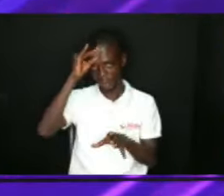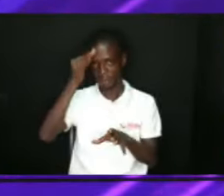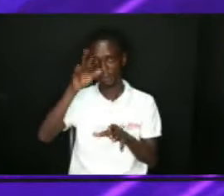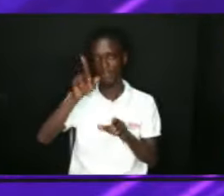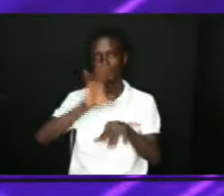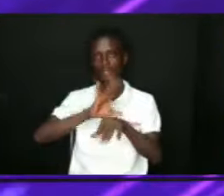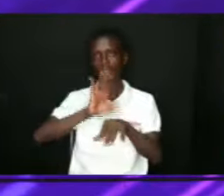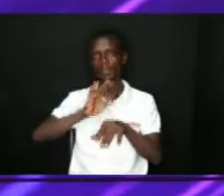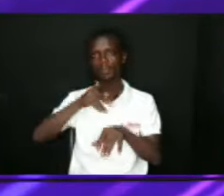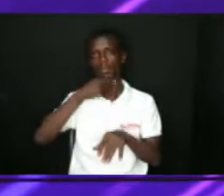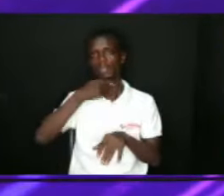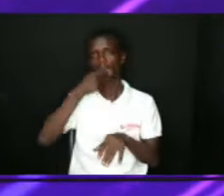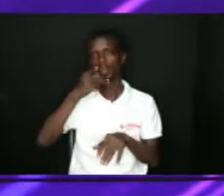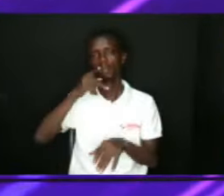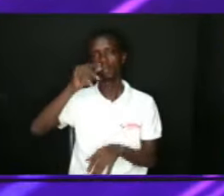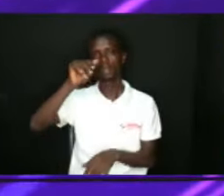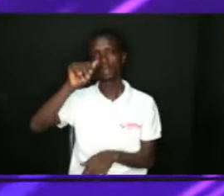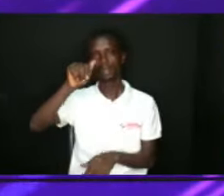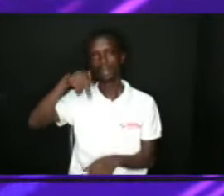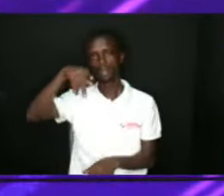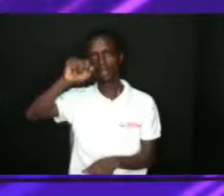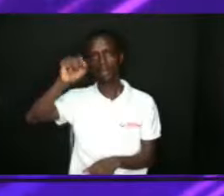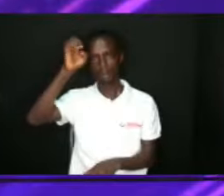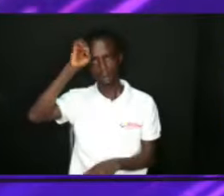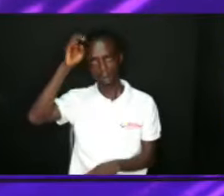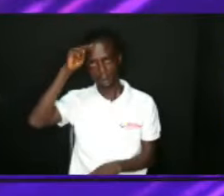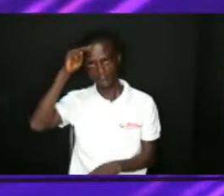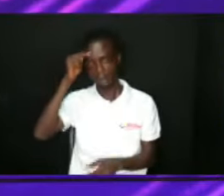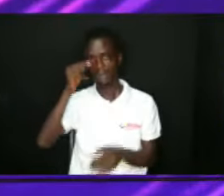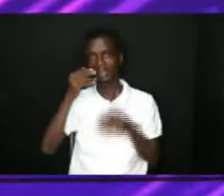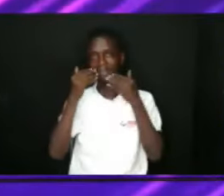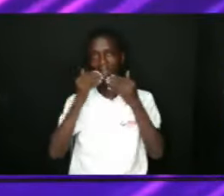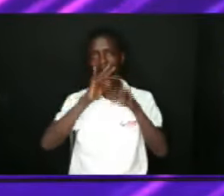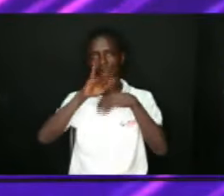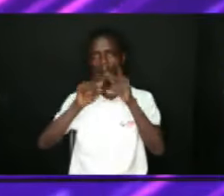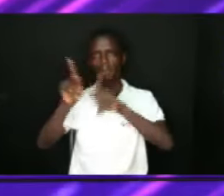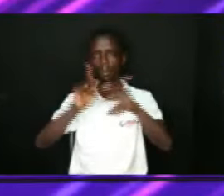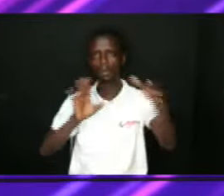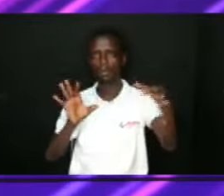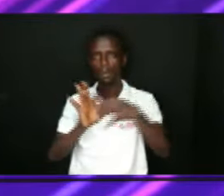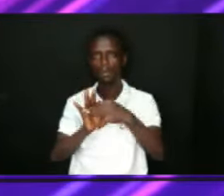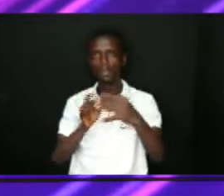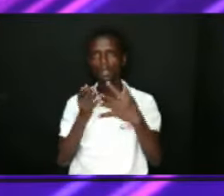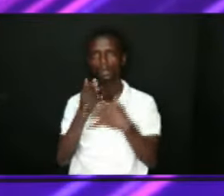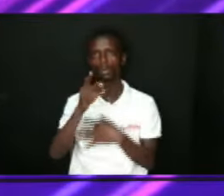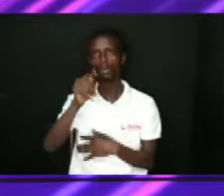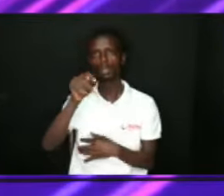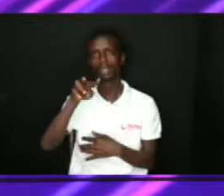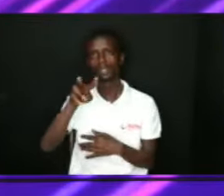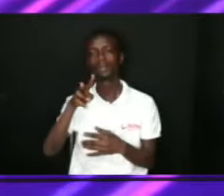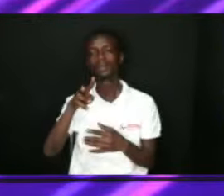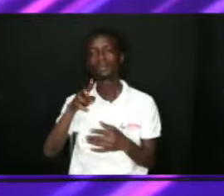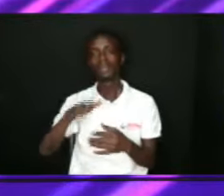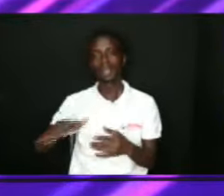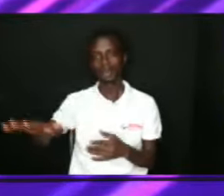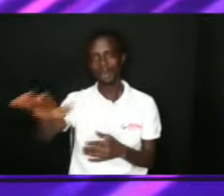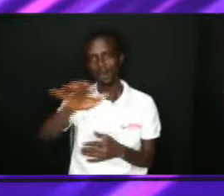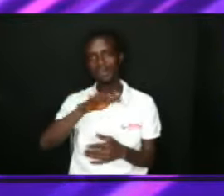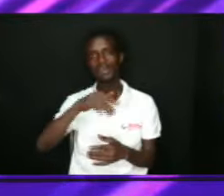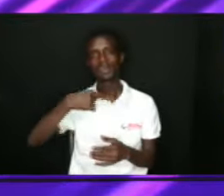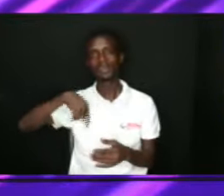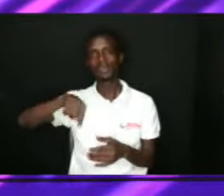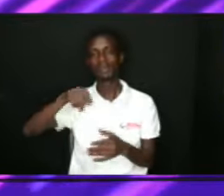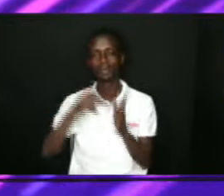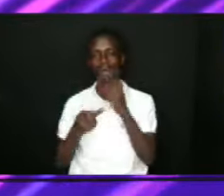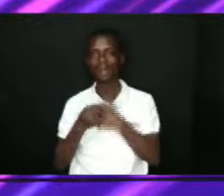Pentecost, Apostle Eric Nyamekye. We are grateful to all those who are joining us on TV. We are on Pen TV.